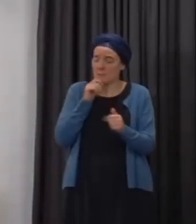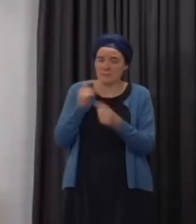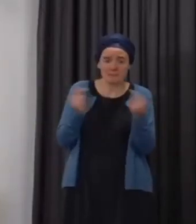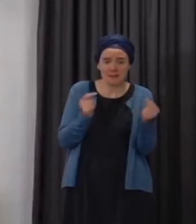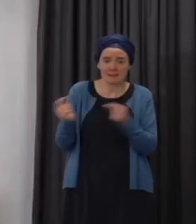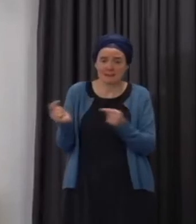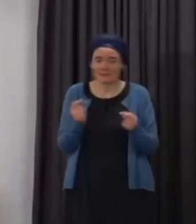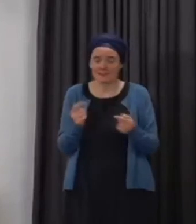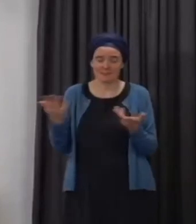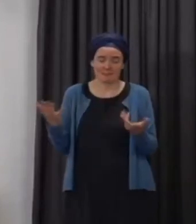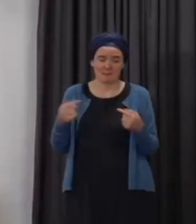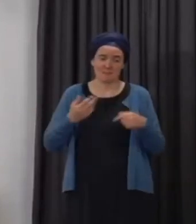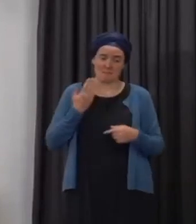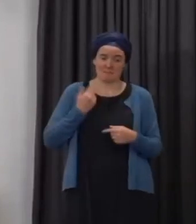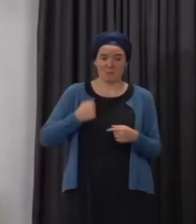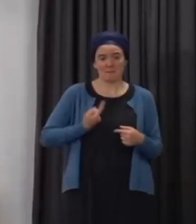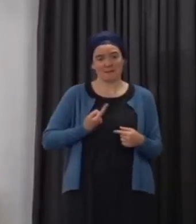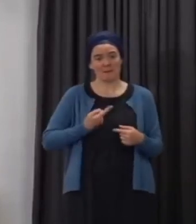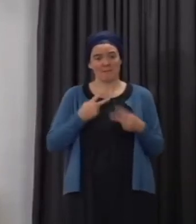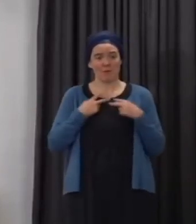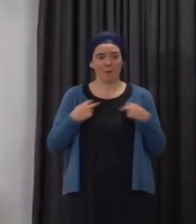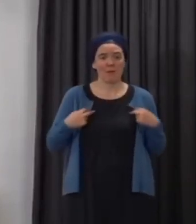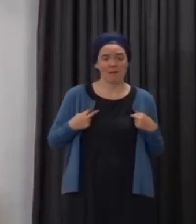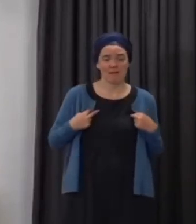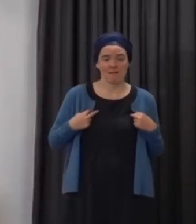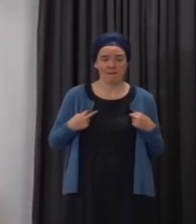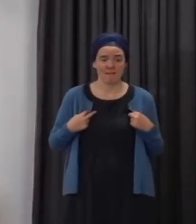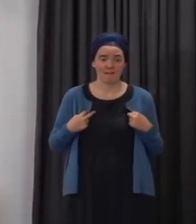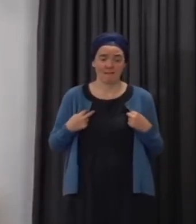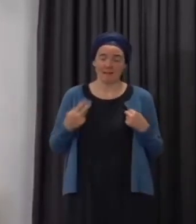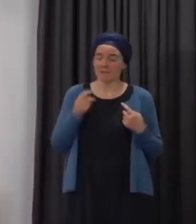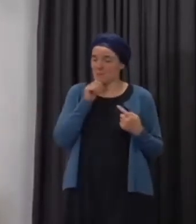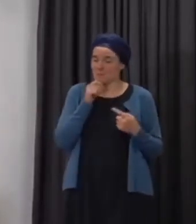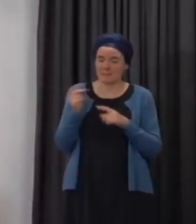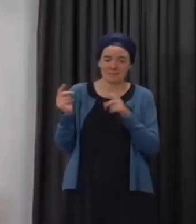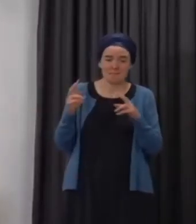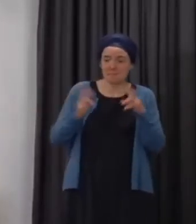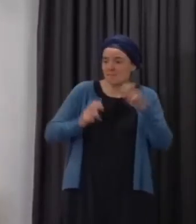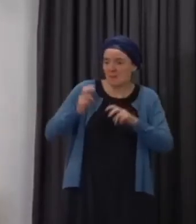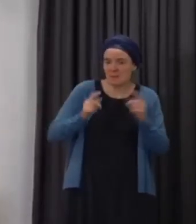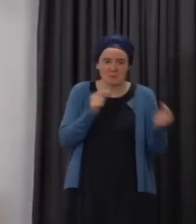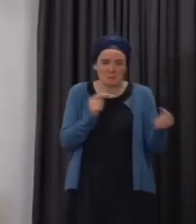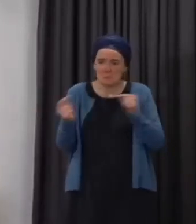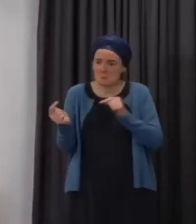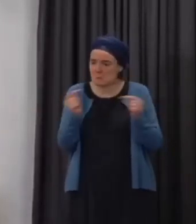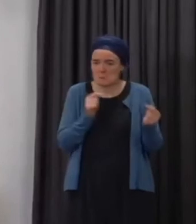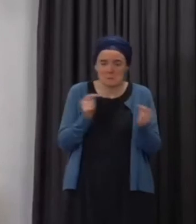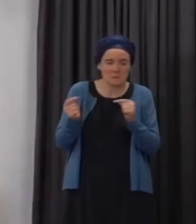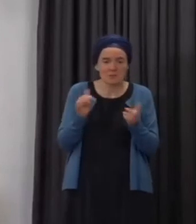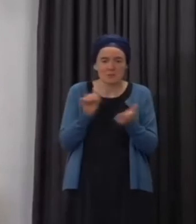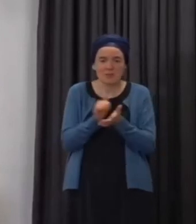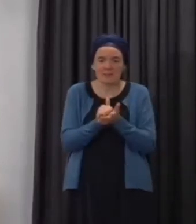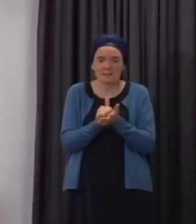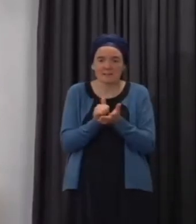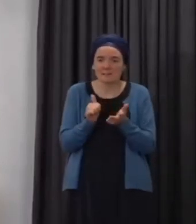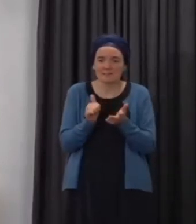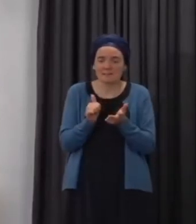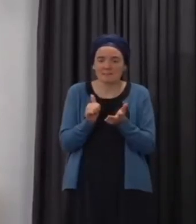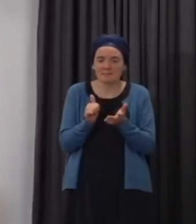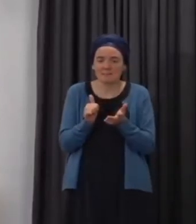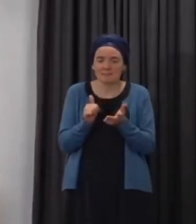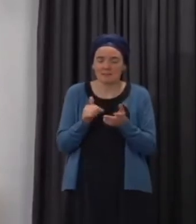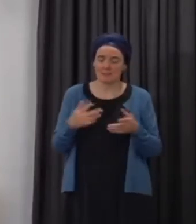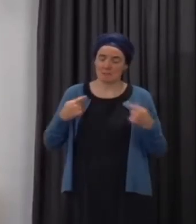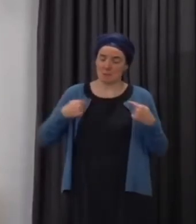know that lawyers sometimes disagree on what the right answer is with the same set of facts. What we are doing as ministers, though, is looking at the advice we get from